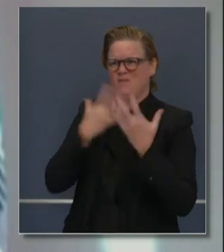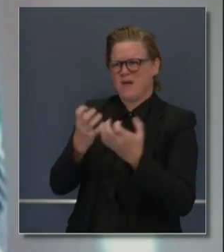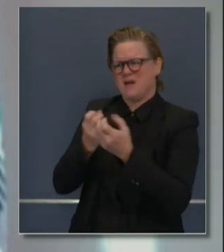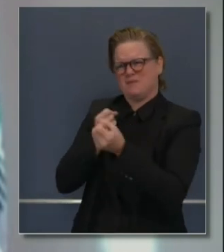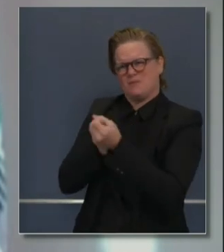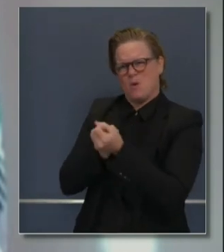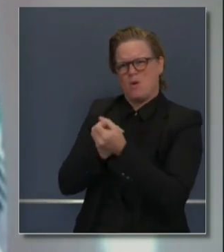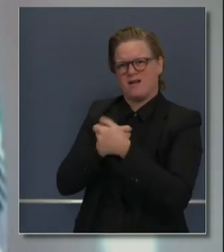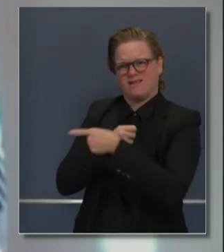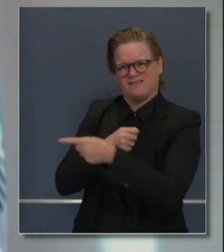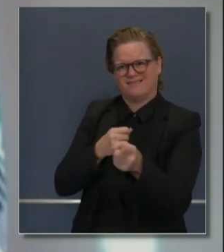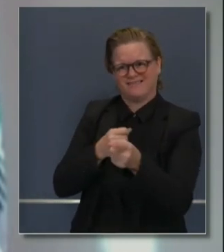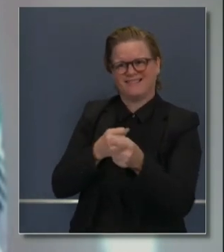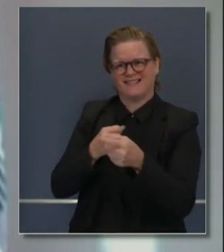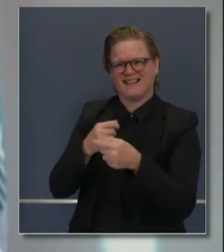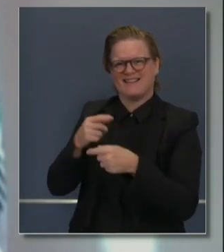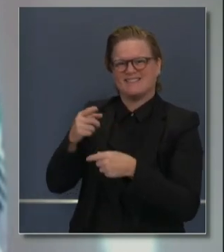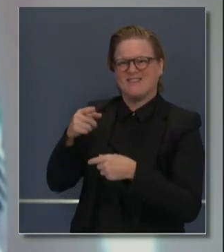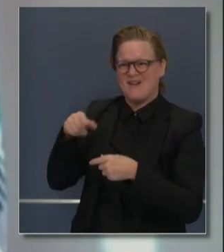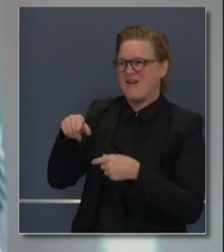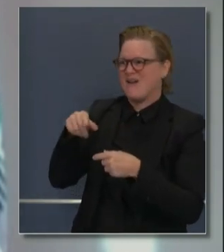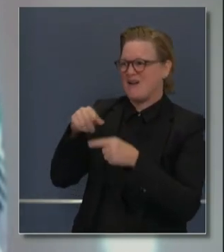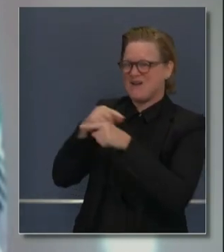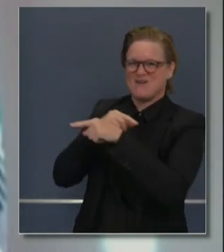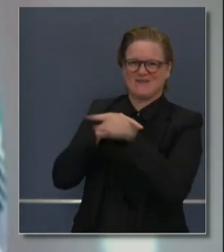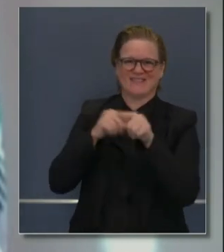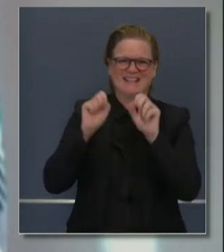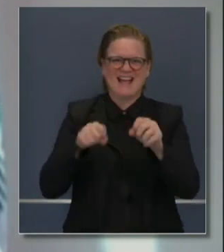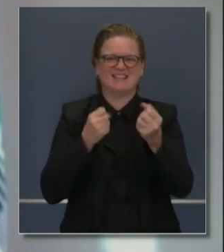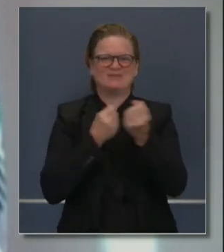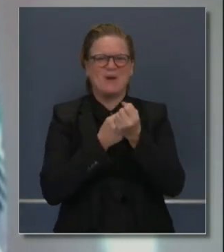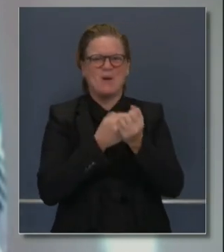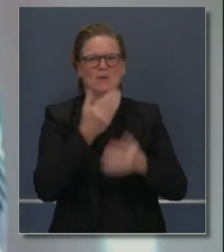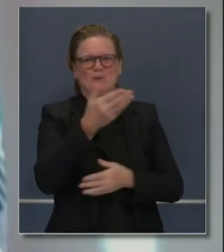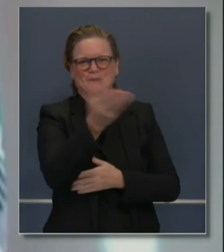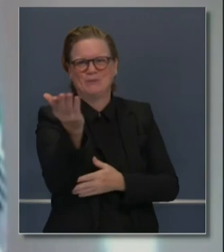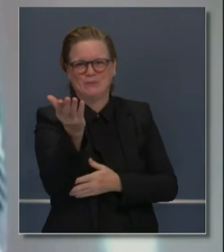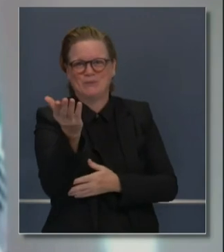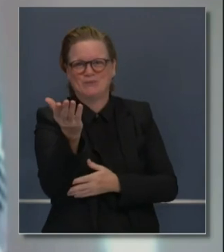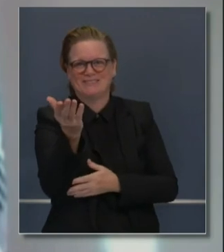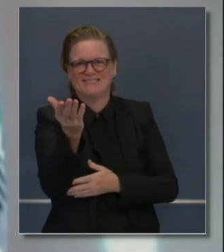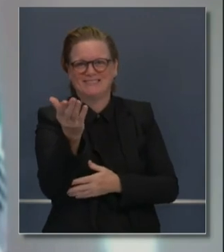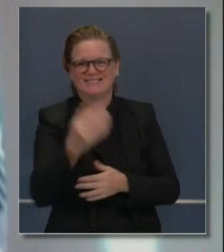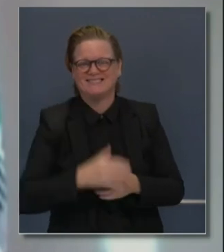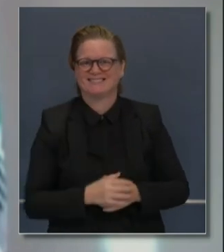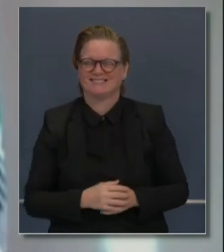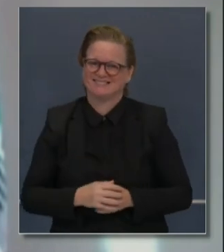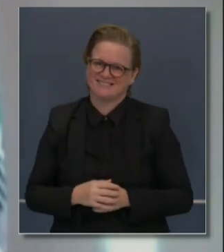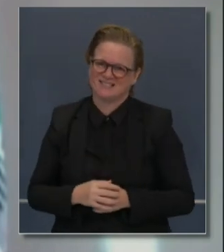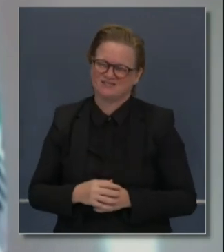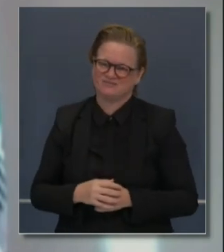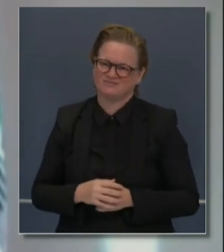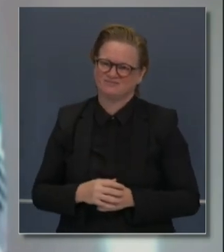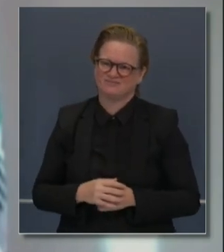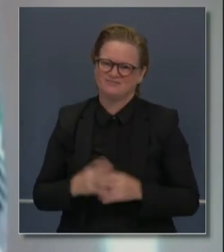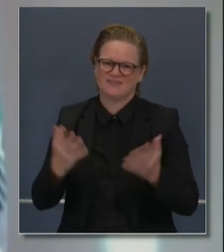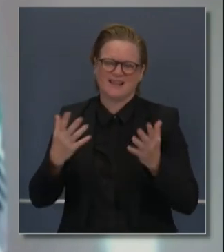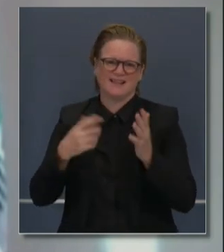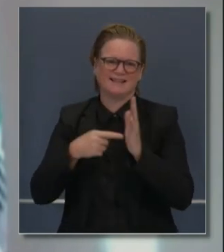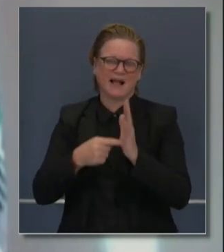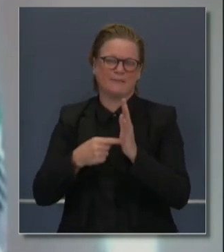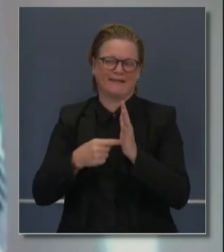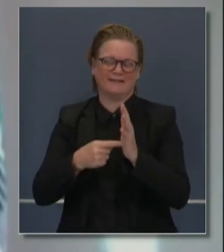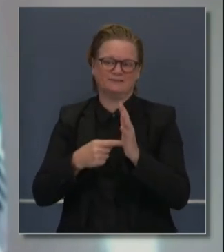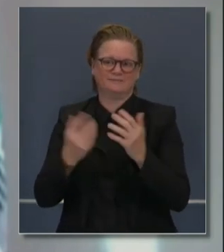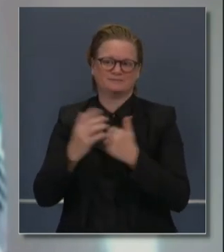that we have. Specifically, as it relates to some of the staffing ratio questions, we're in active conversations with a number